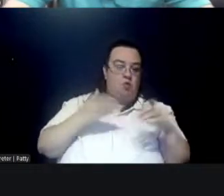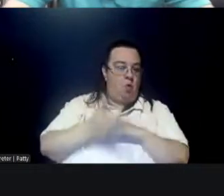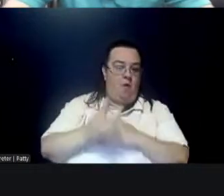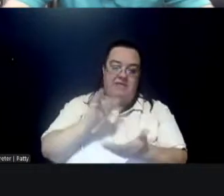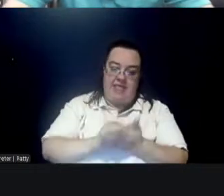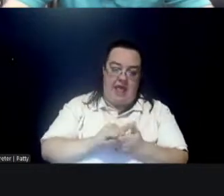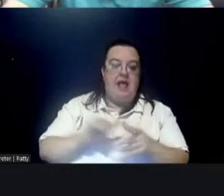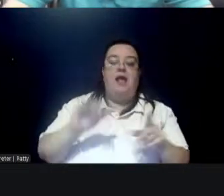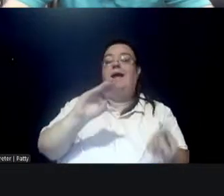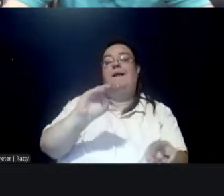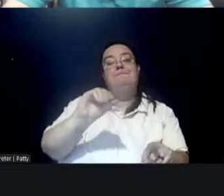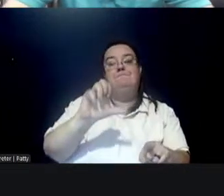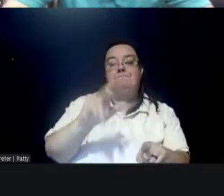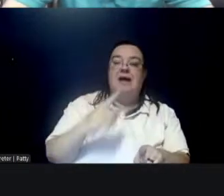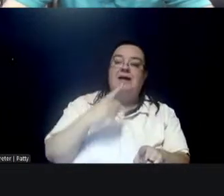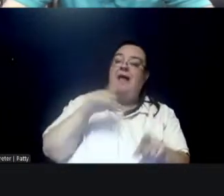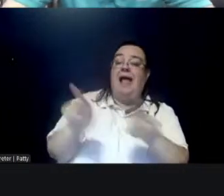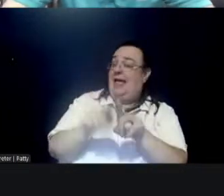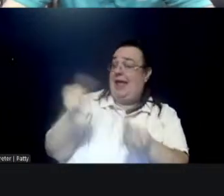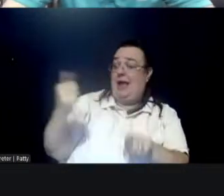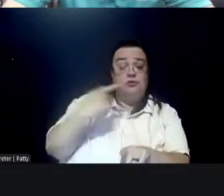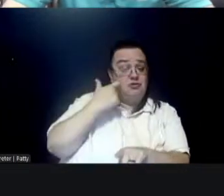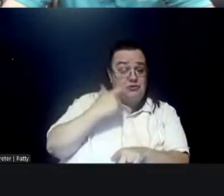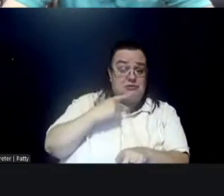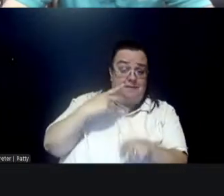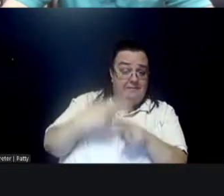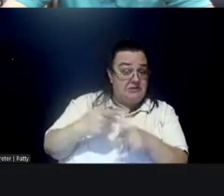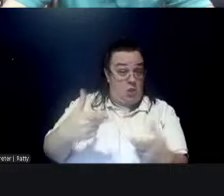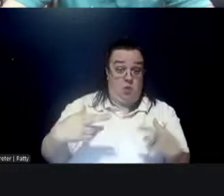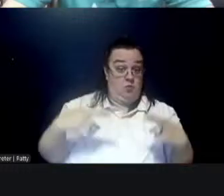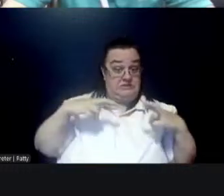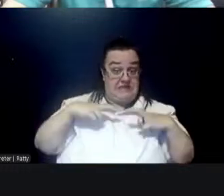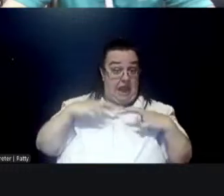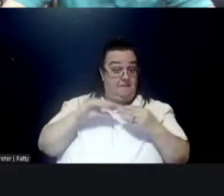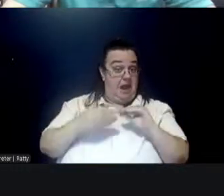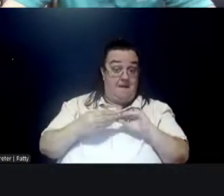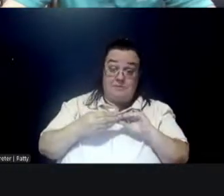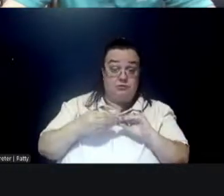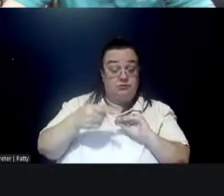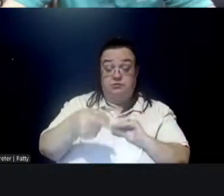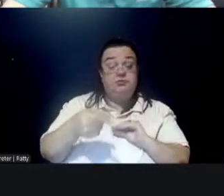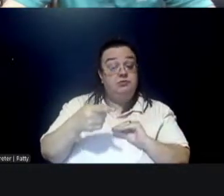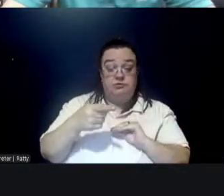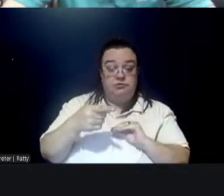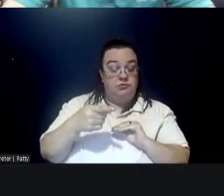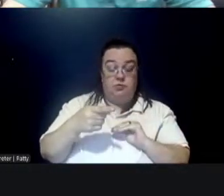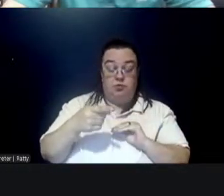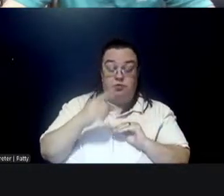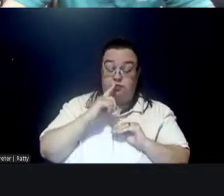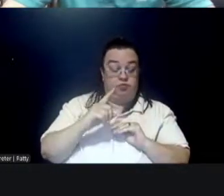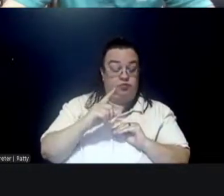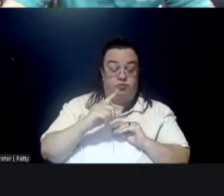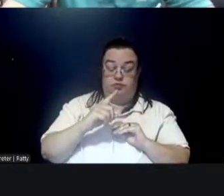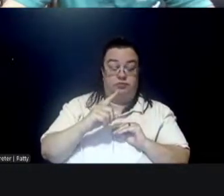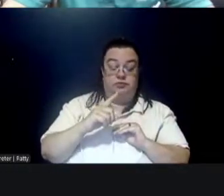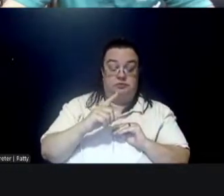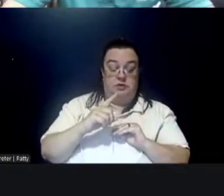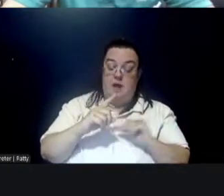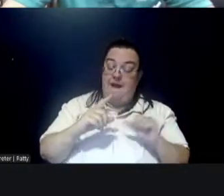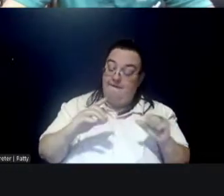they were, as you just mentioned, the retirement numbers were totally